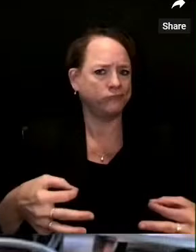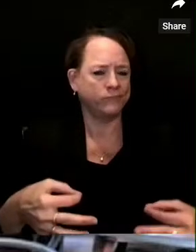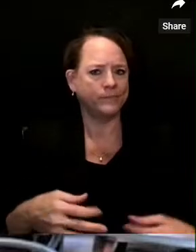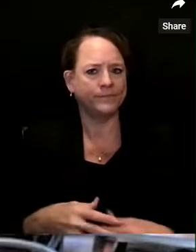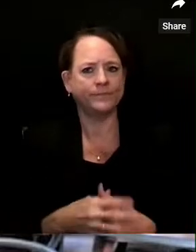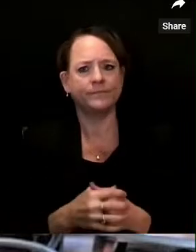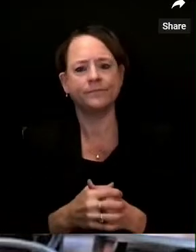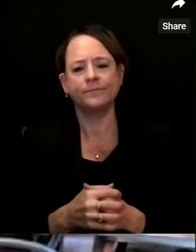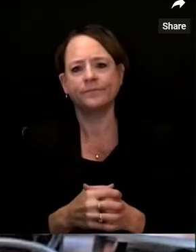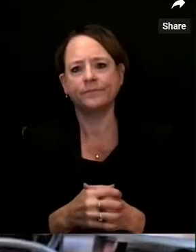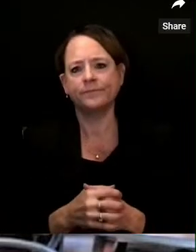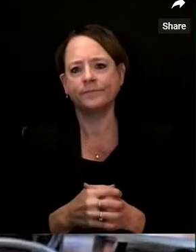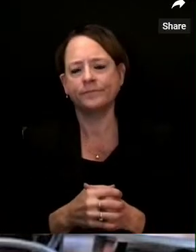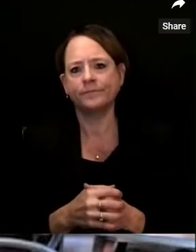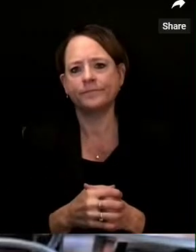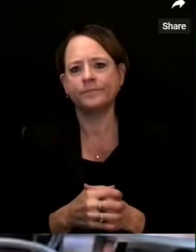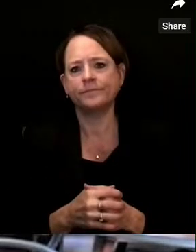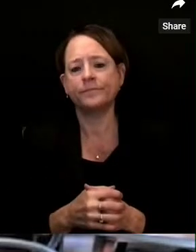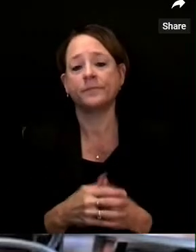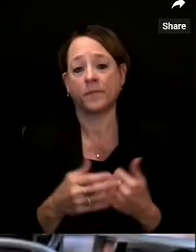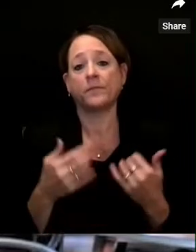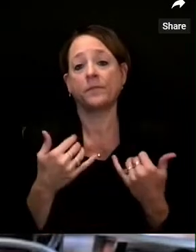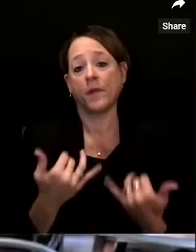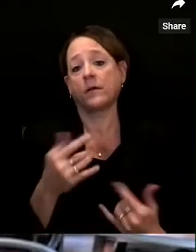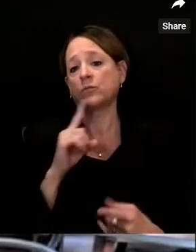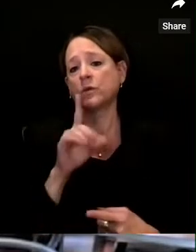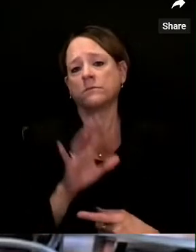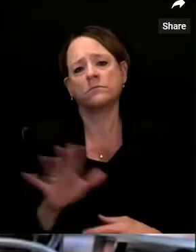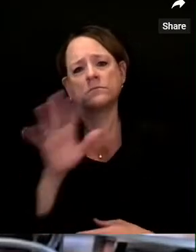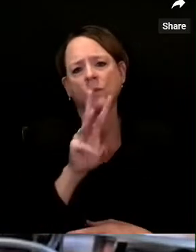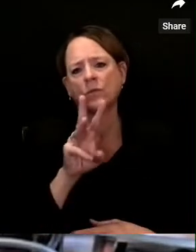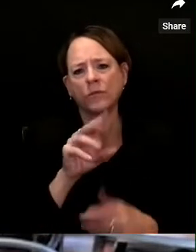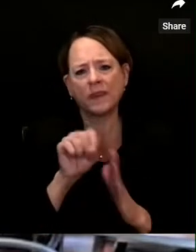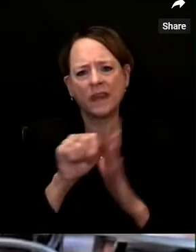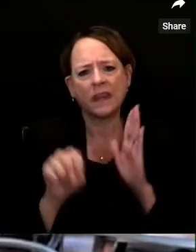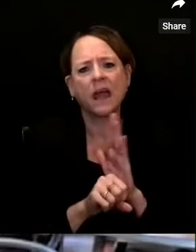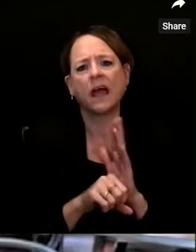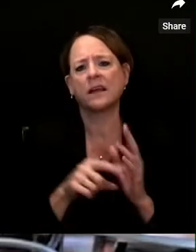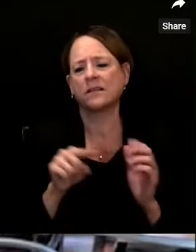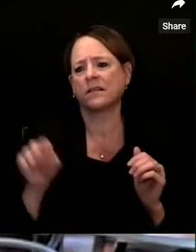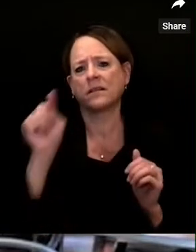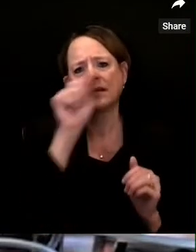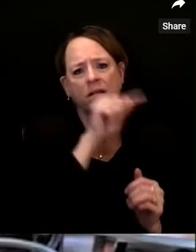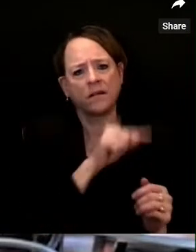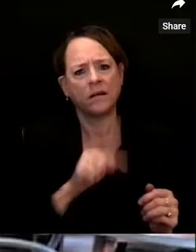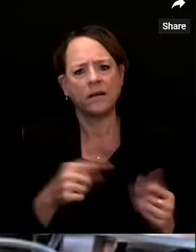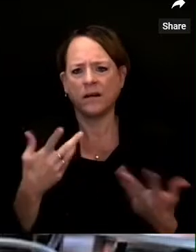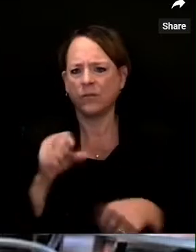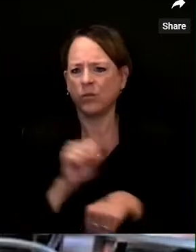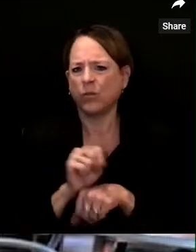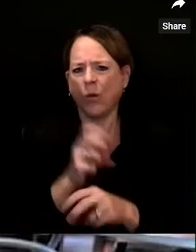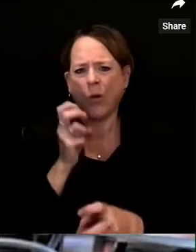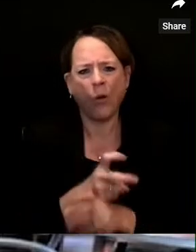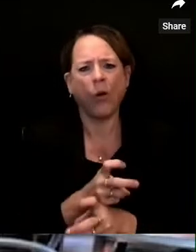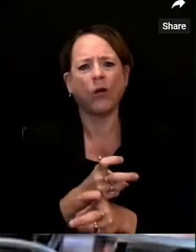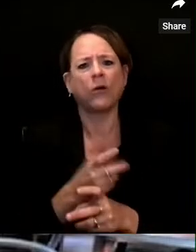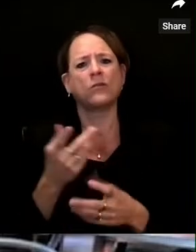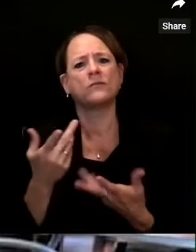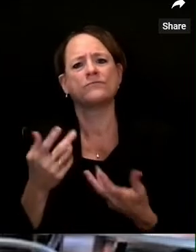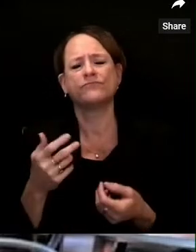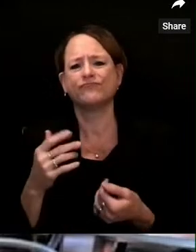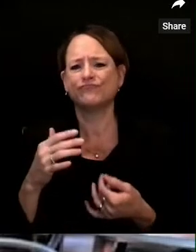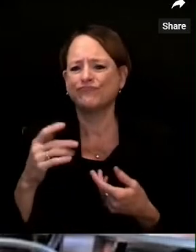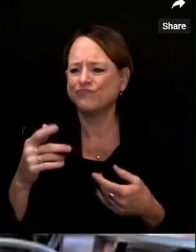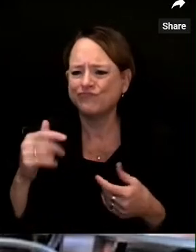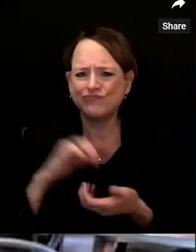state with local school officials, with local public health leaders, with groups of parents and other community leaders